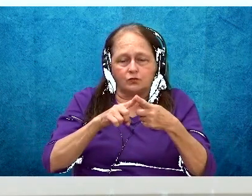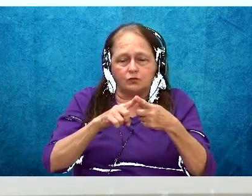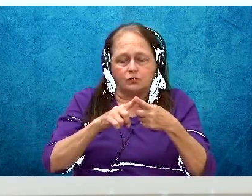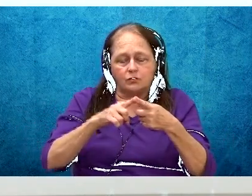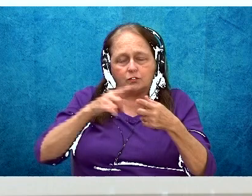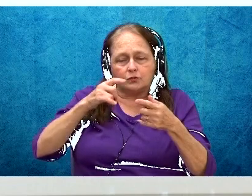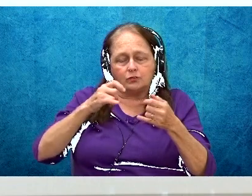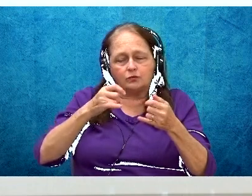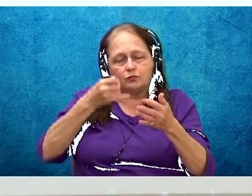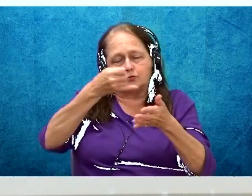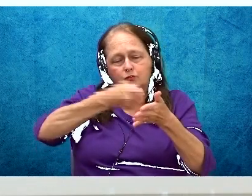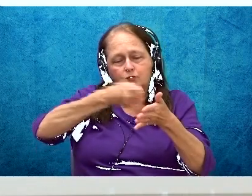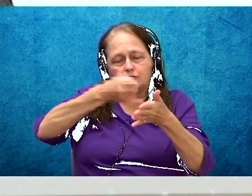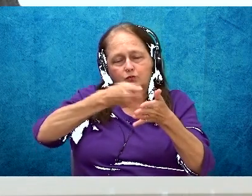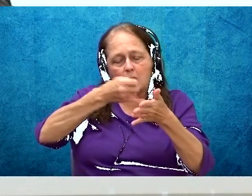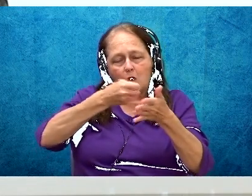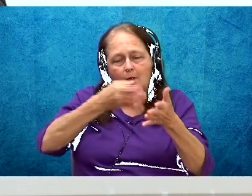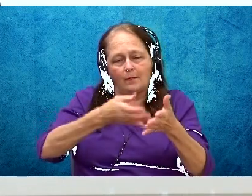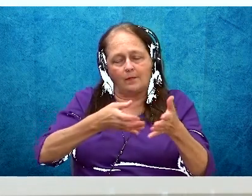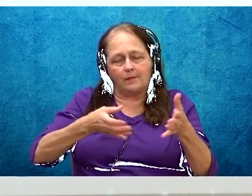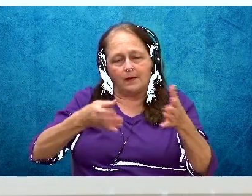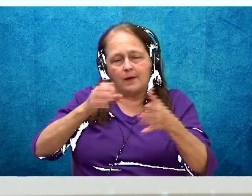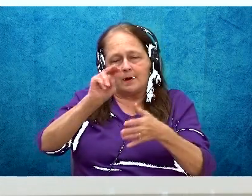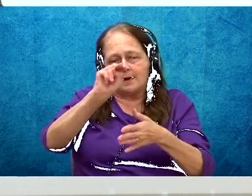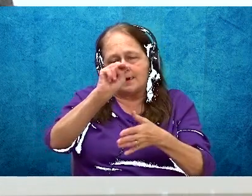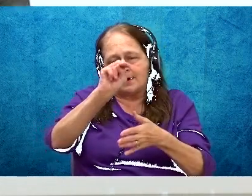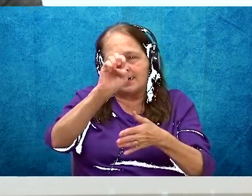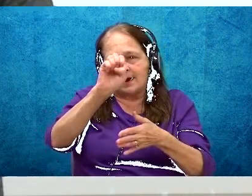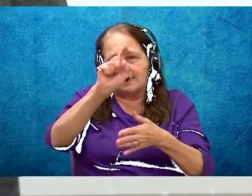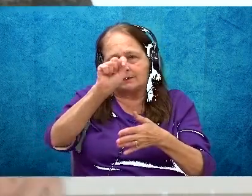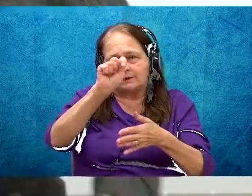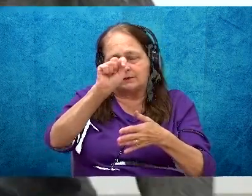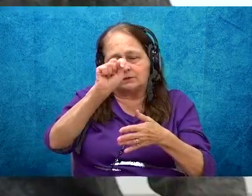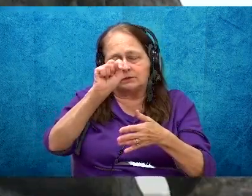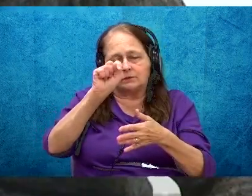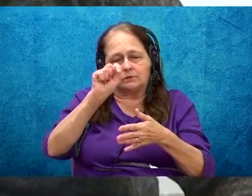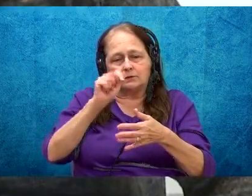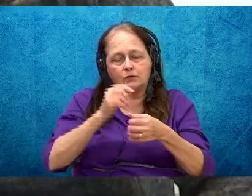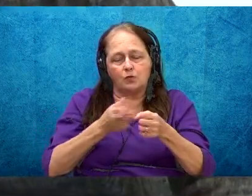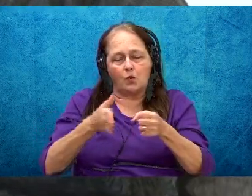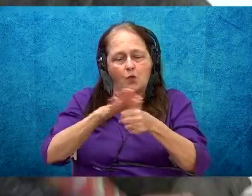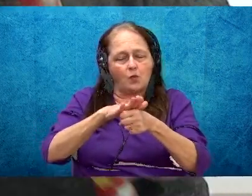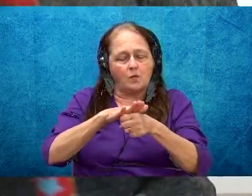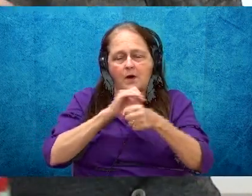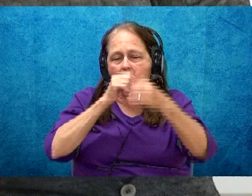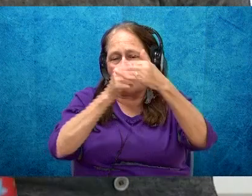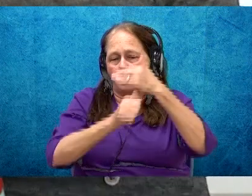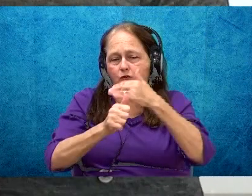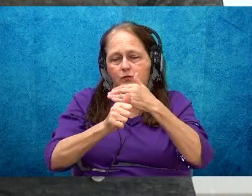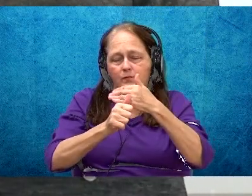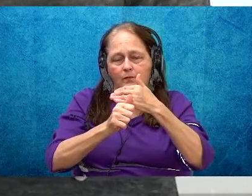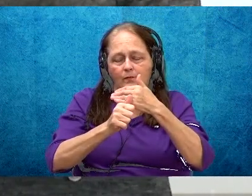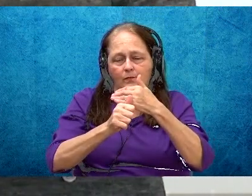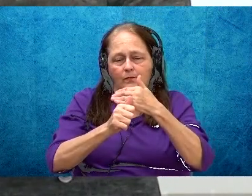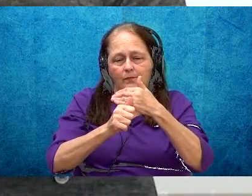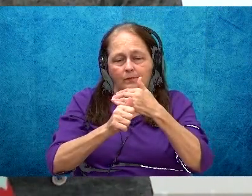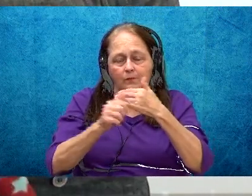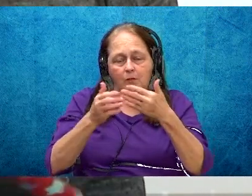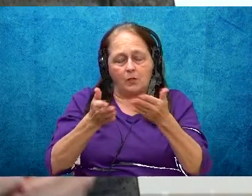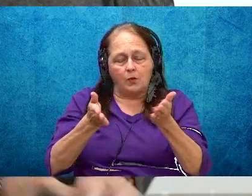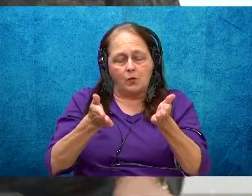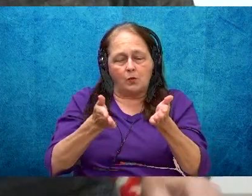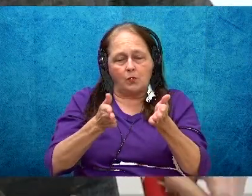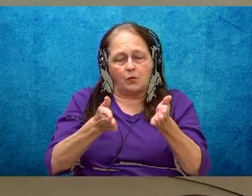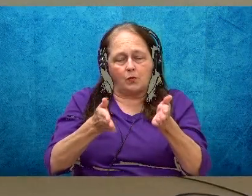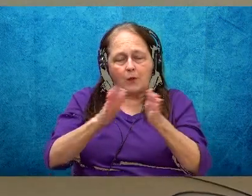draw a net for this box. No overage, no under. So I have my roll of wrapping